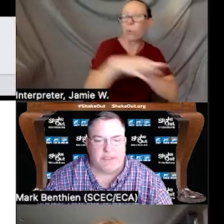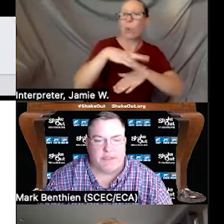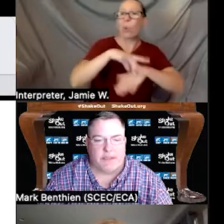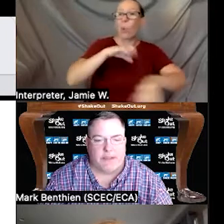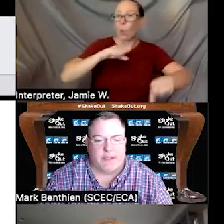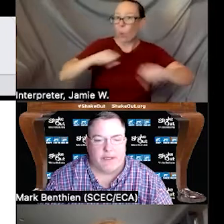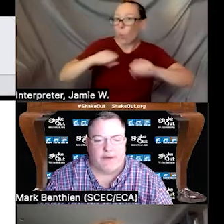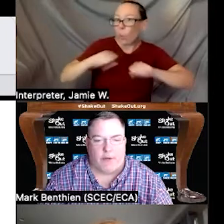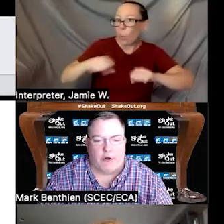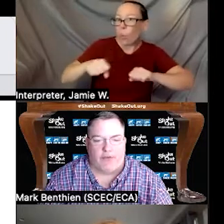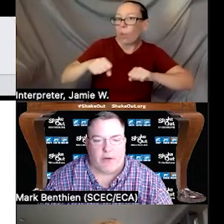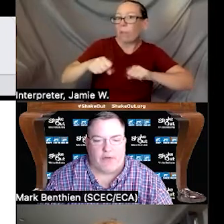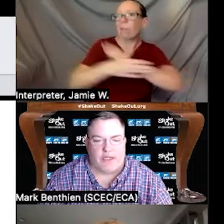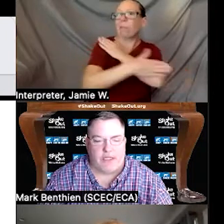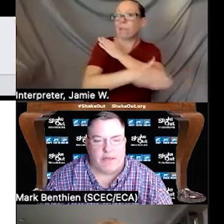earthquakecountry.org/7steps and